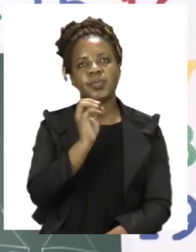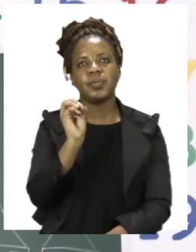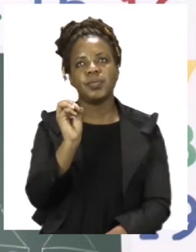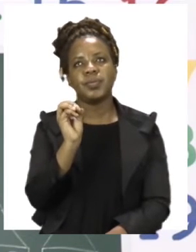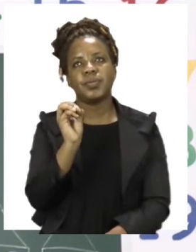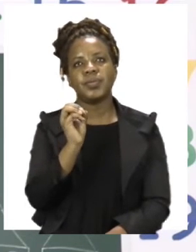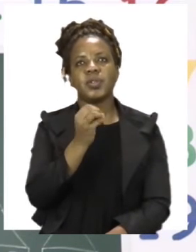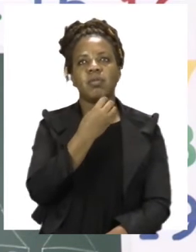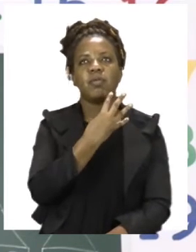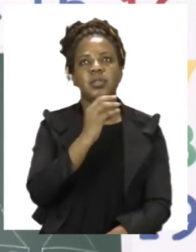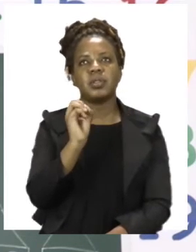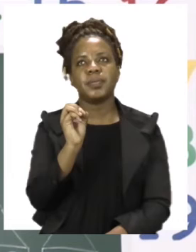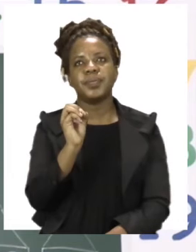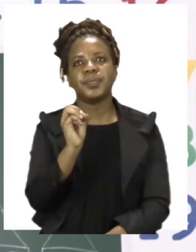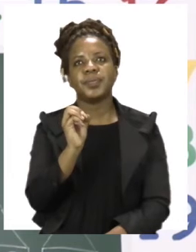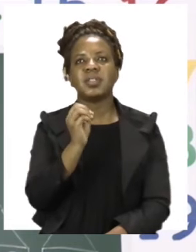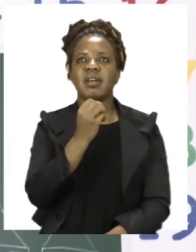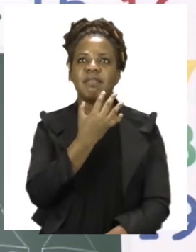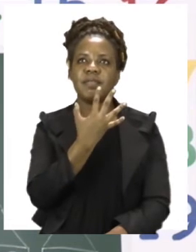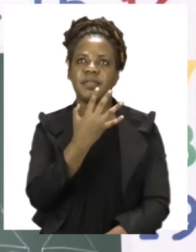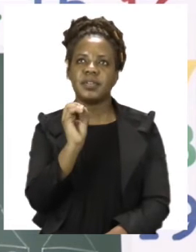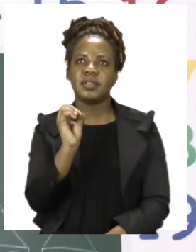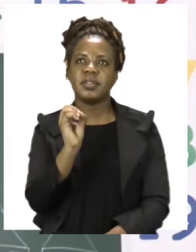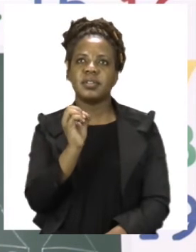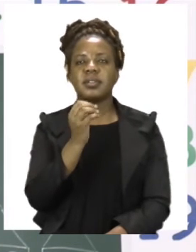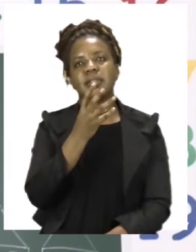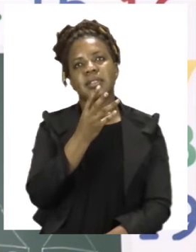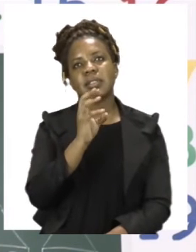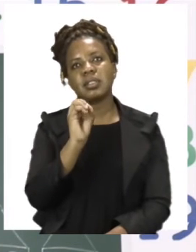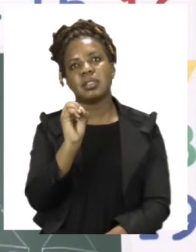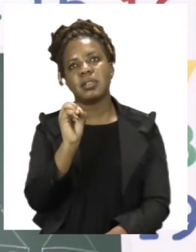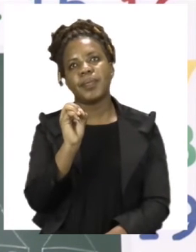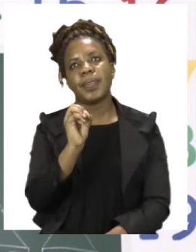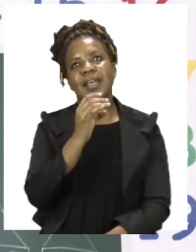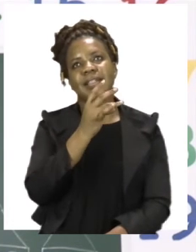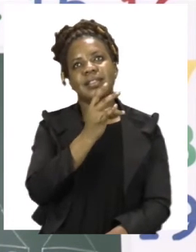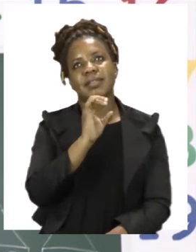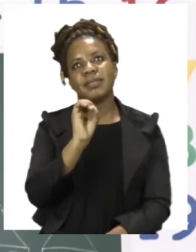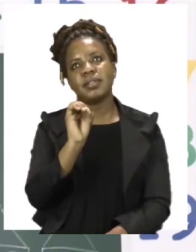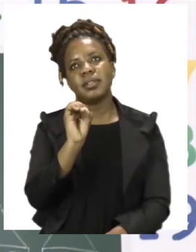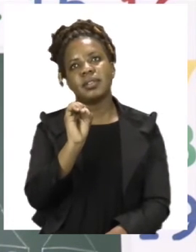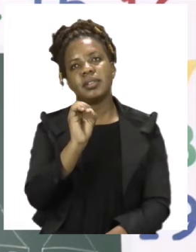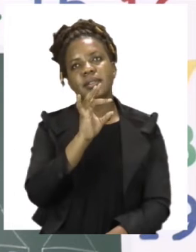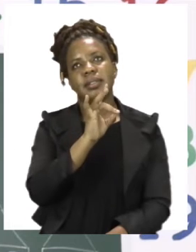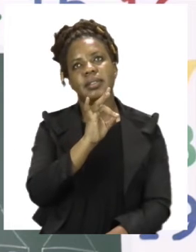30, 40, 50, 60,